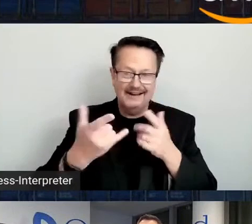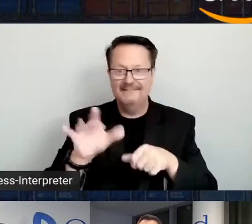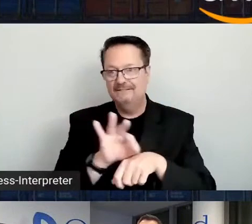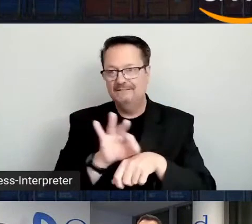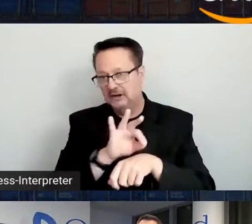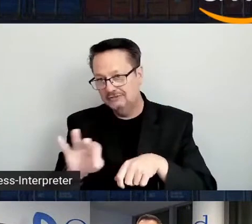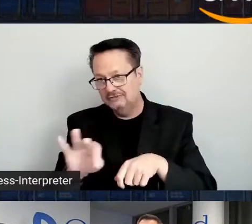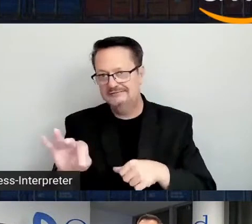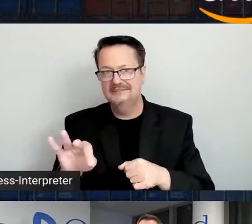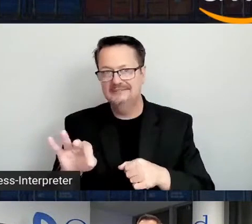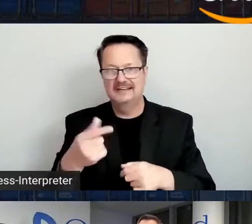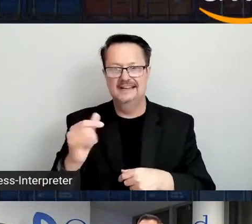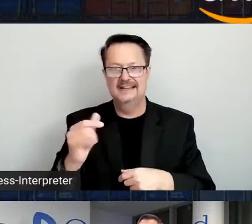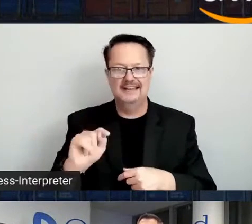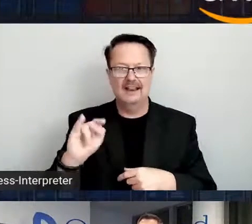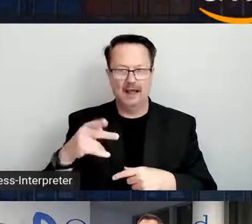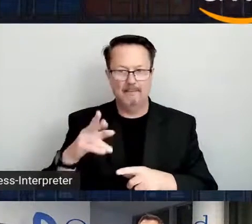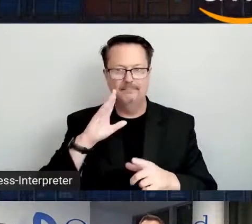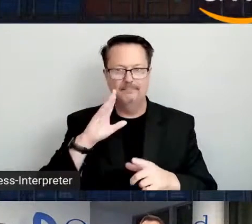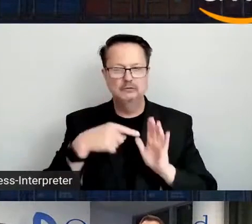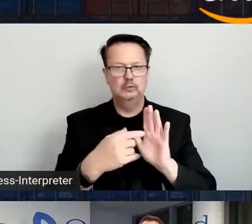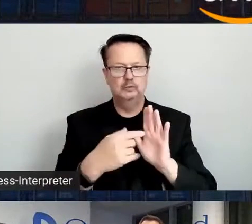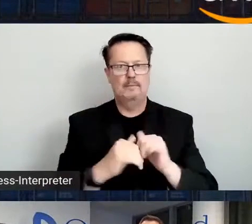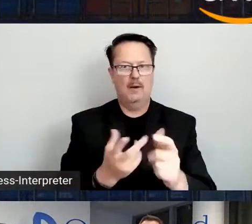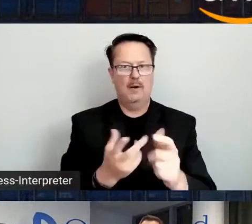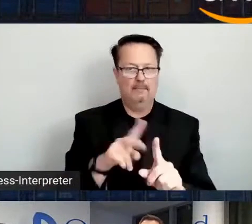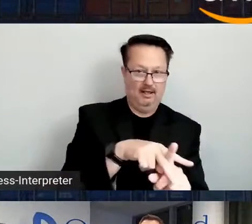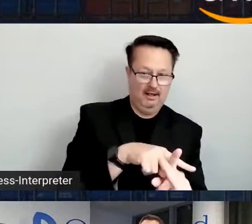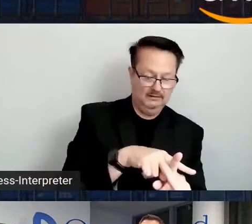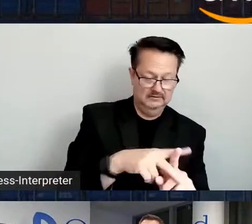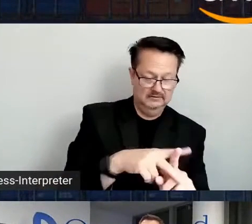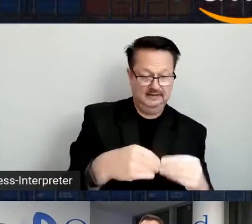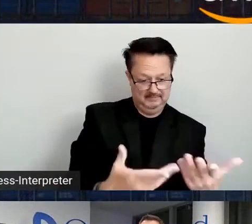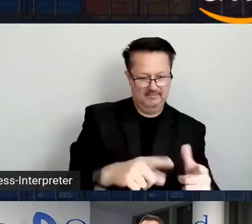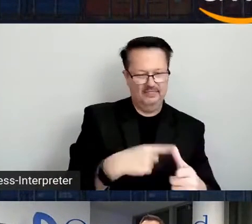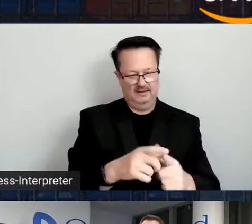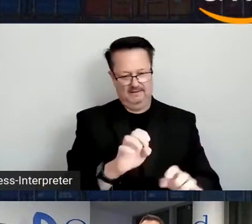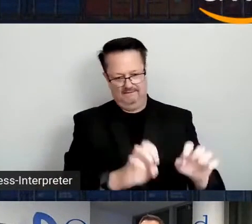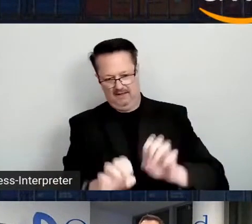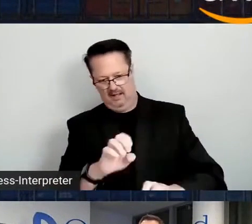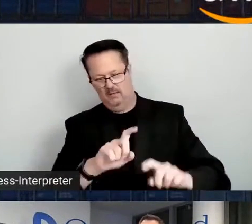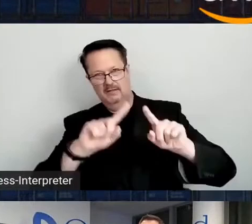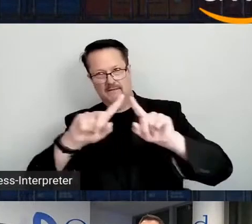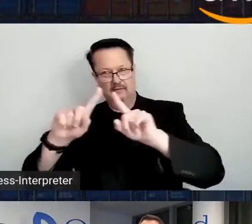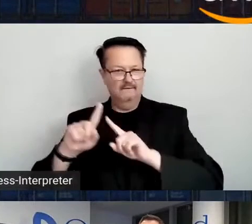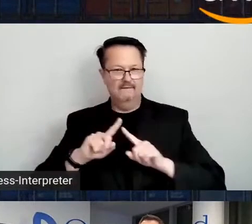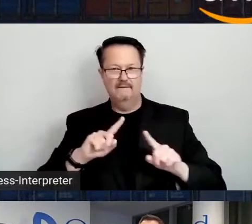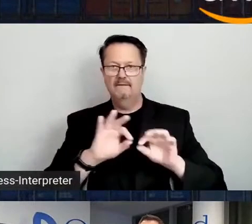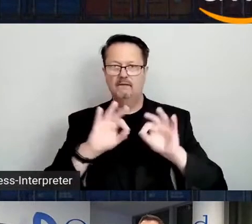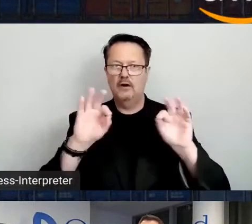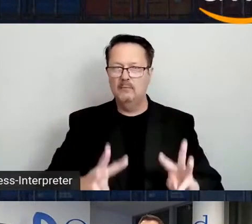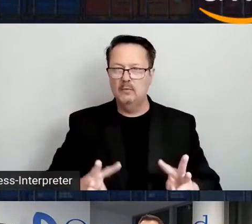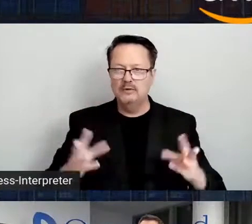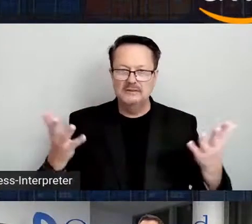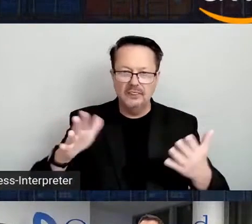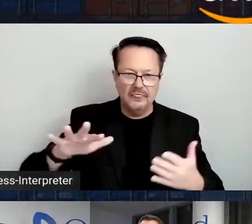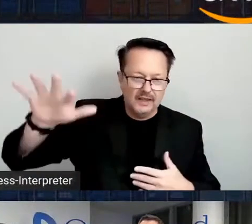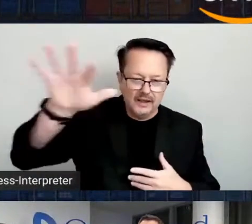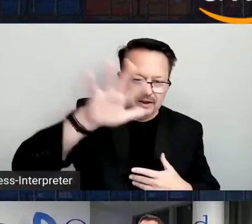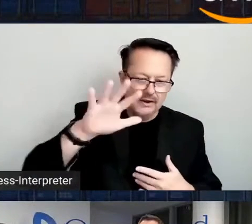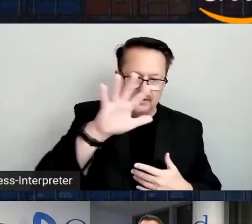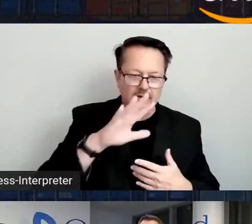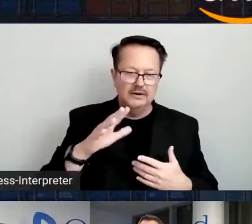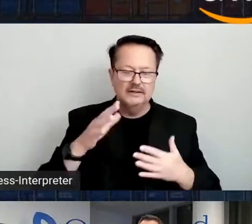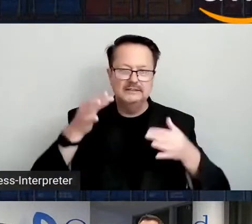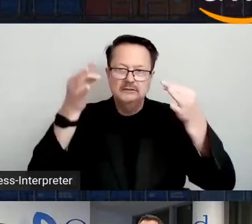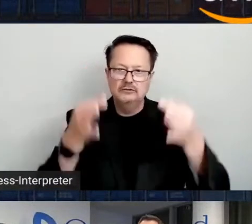functionality of something like GitOps would apply, and then, evaluate the different frameworks that are out there, evaluate the different solutions that are out there, determine what